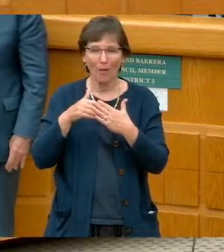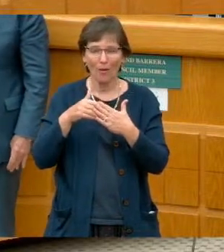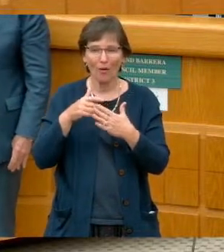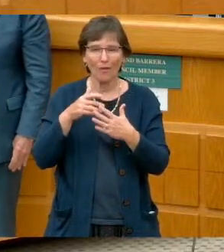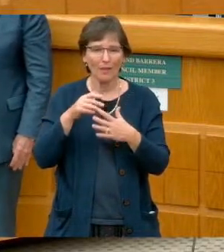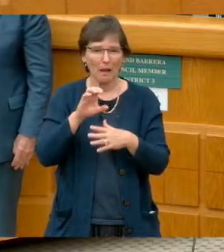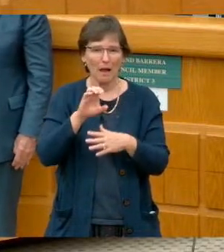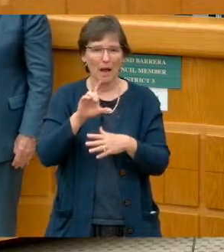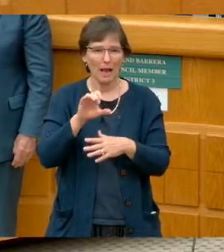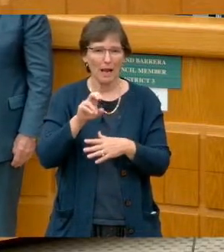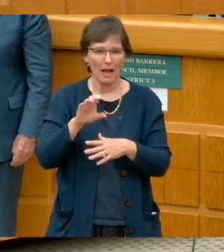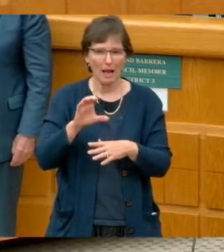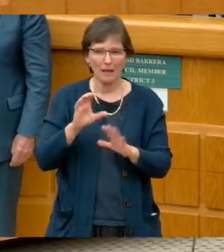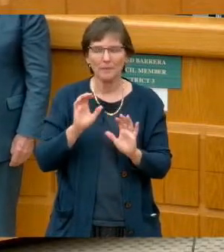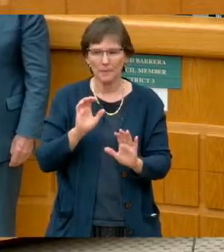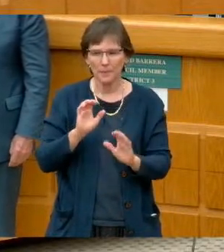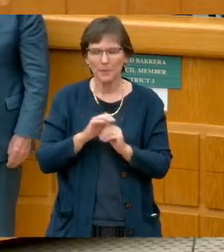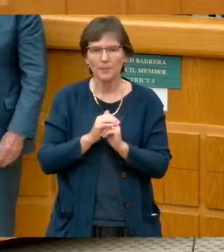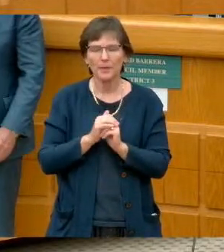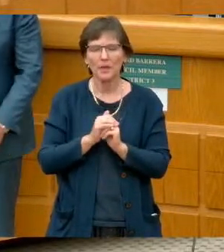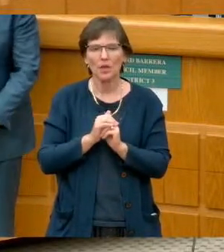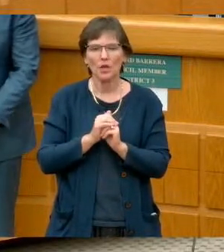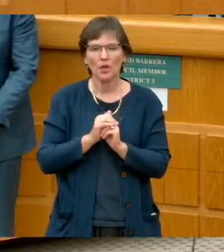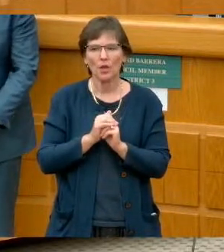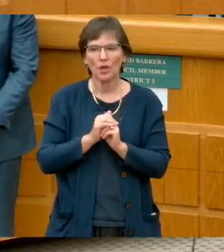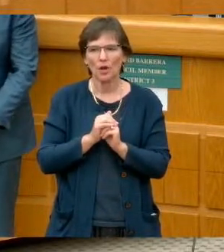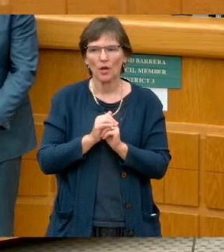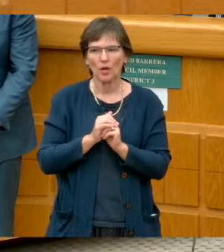Okay, so it's all regarding the data dumps, essentially.